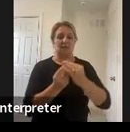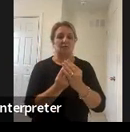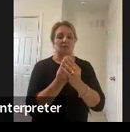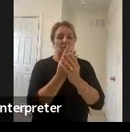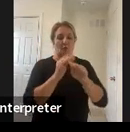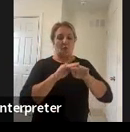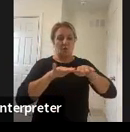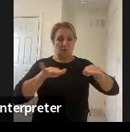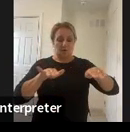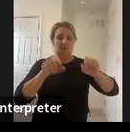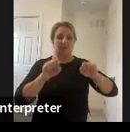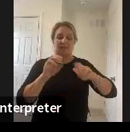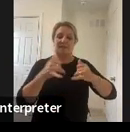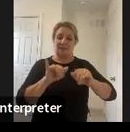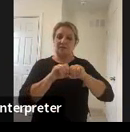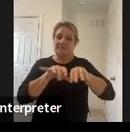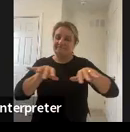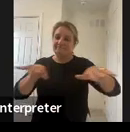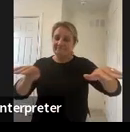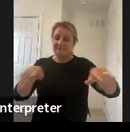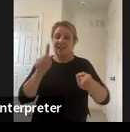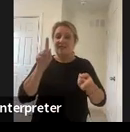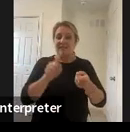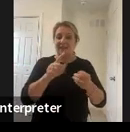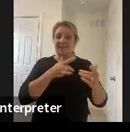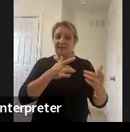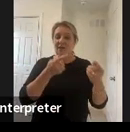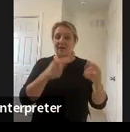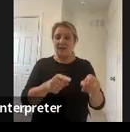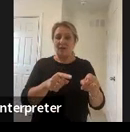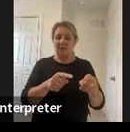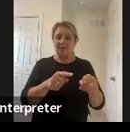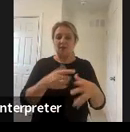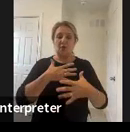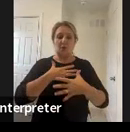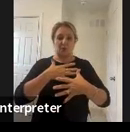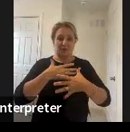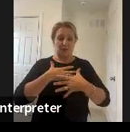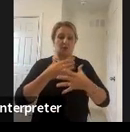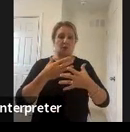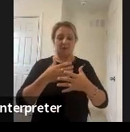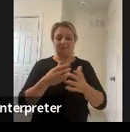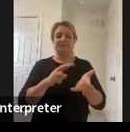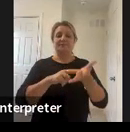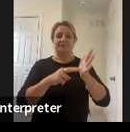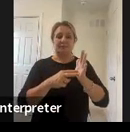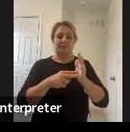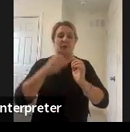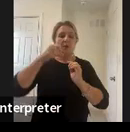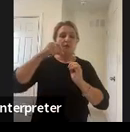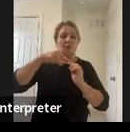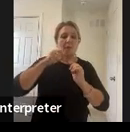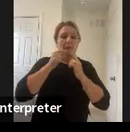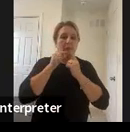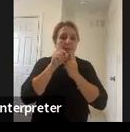Another possible but less common way it can spread is respiratory secretions. So those are droplets from the